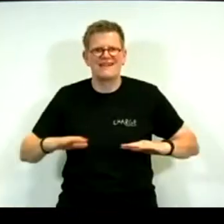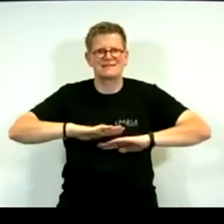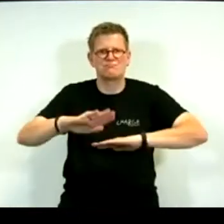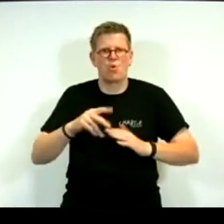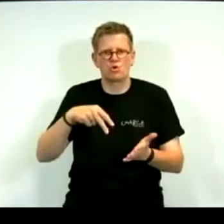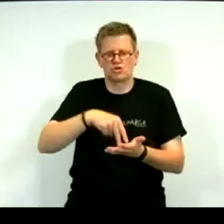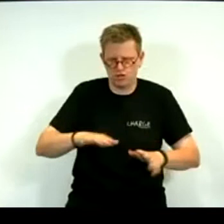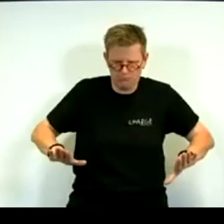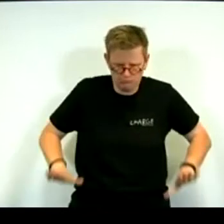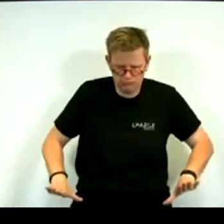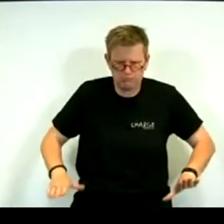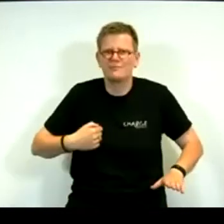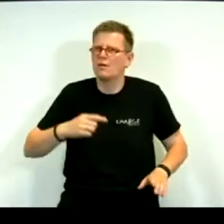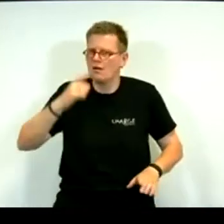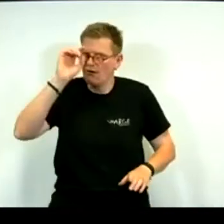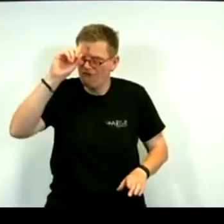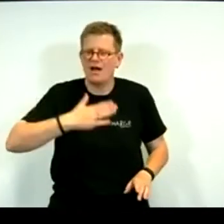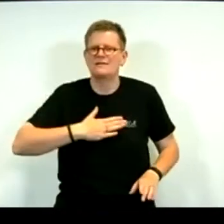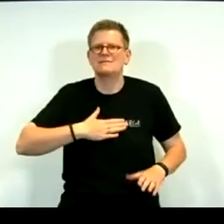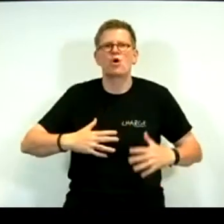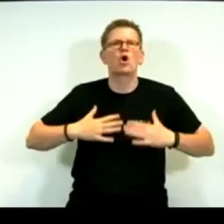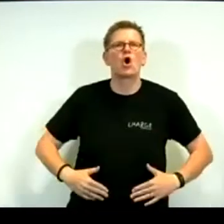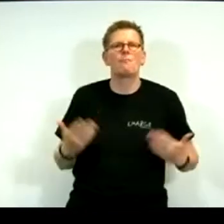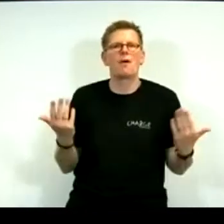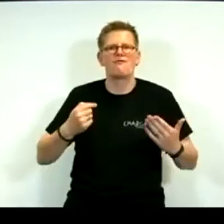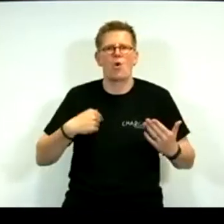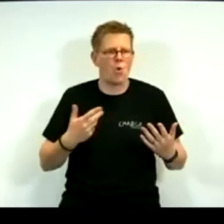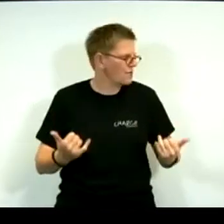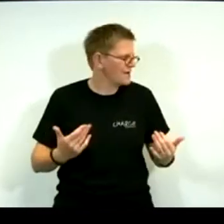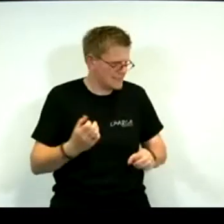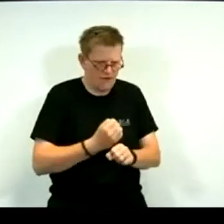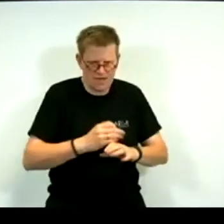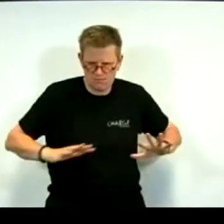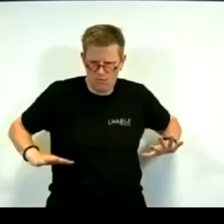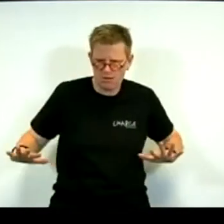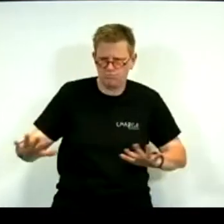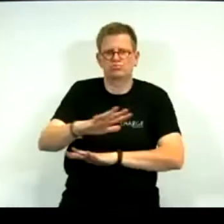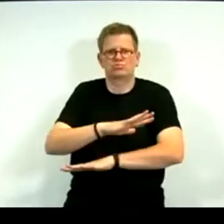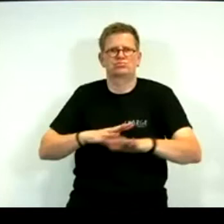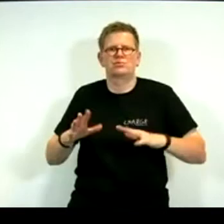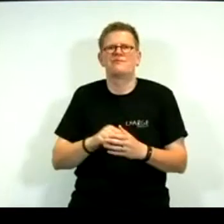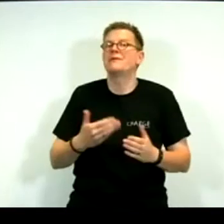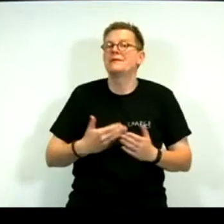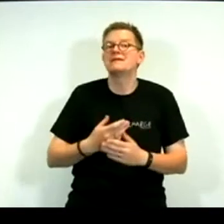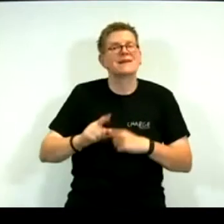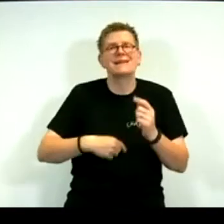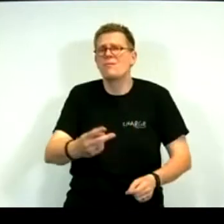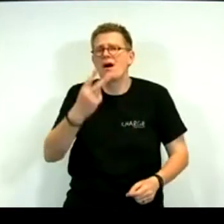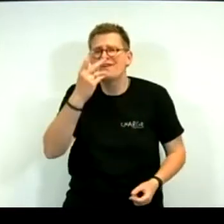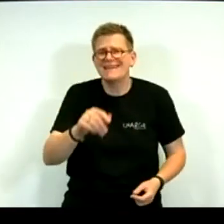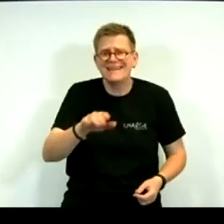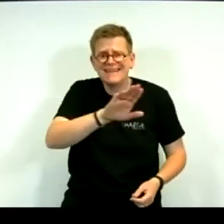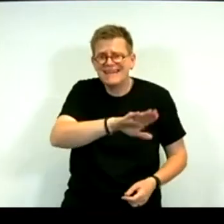doing. So, as I keep saying, look at the child. You know, they're giving you the information, but we're